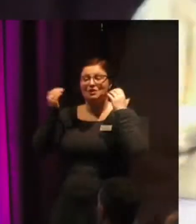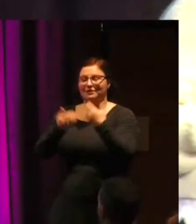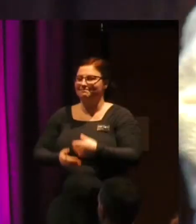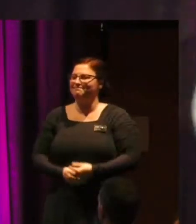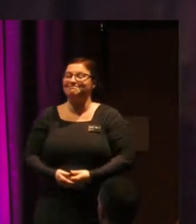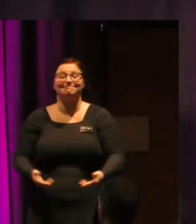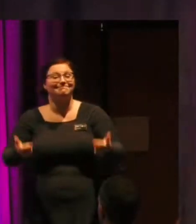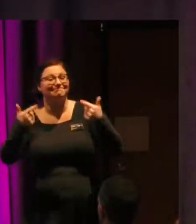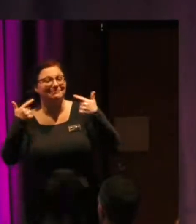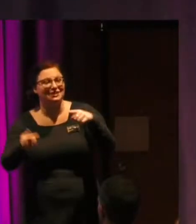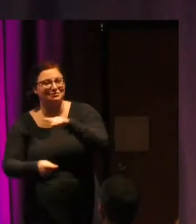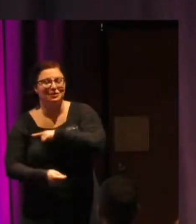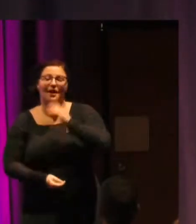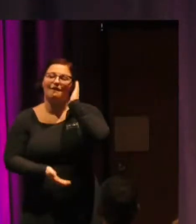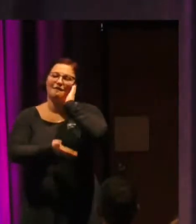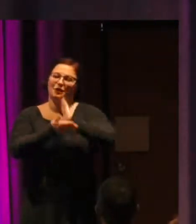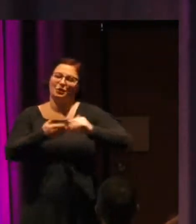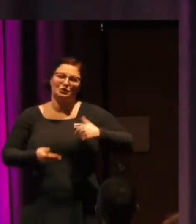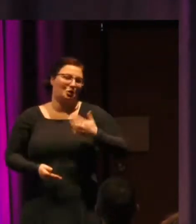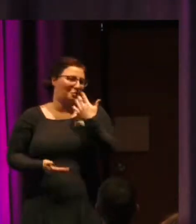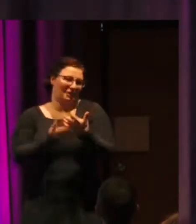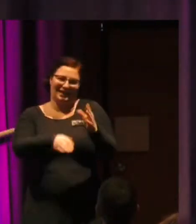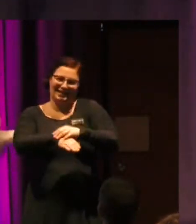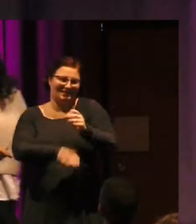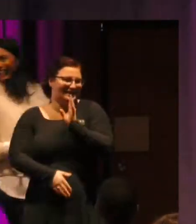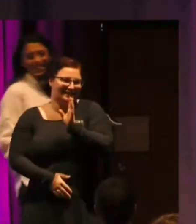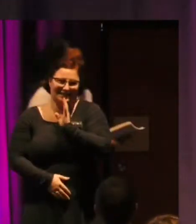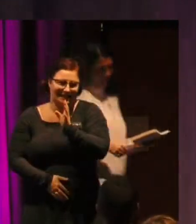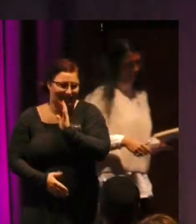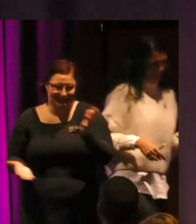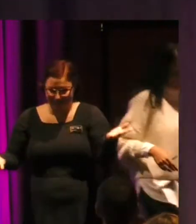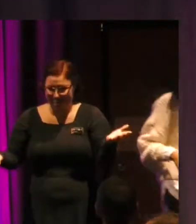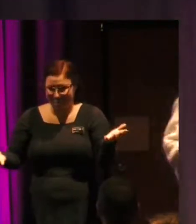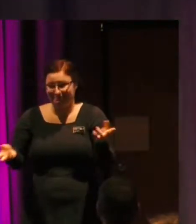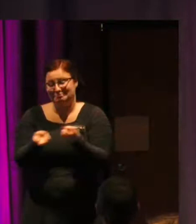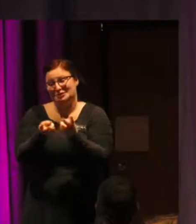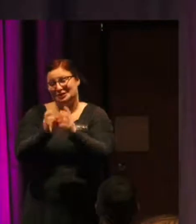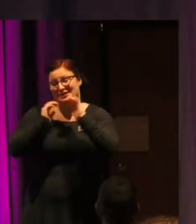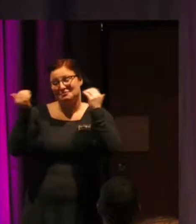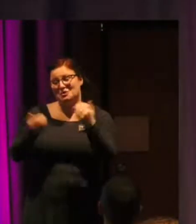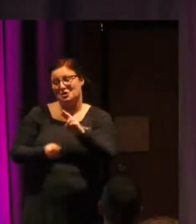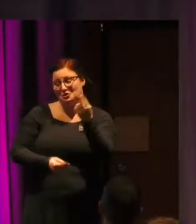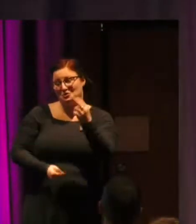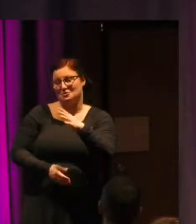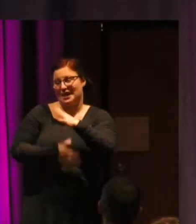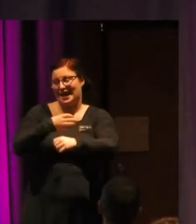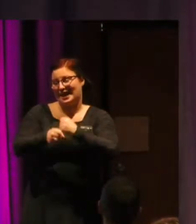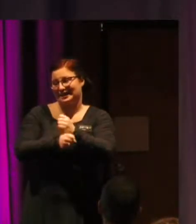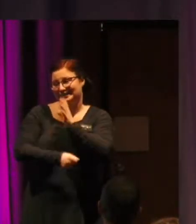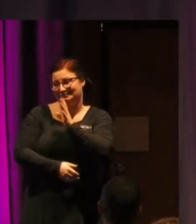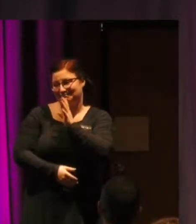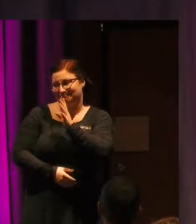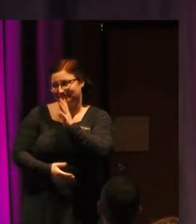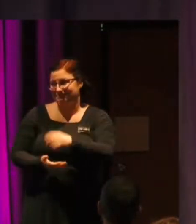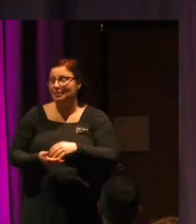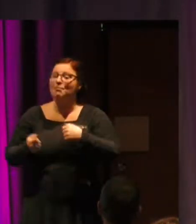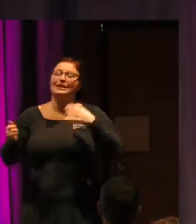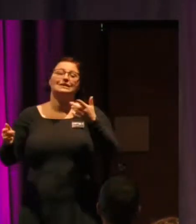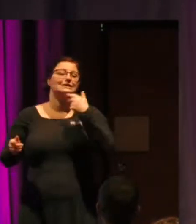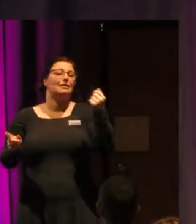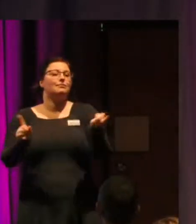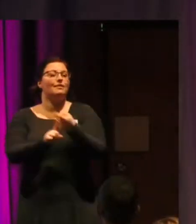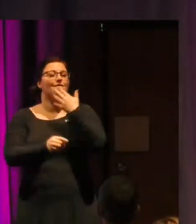Thank you very Yes. much. I apologize that I don't speak Swedish, so this seminar is in English. A quick introduction